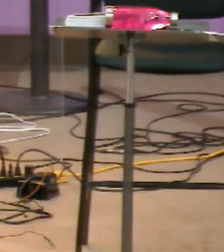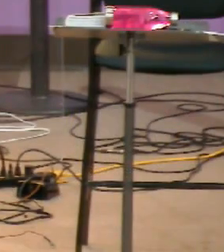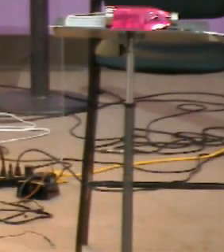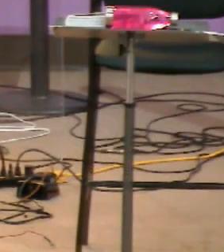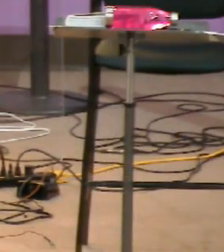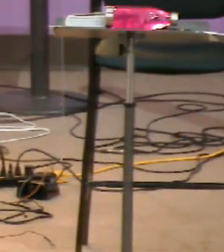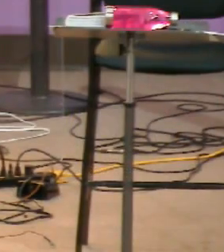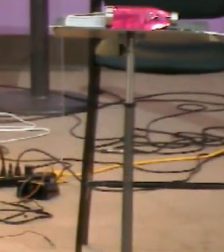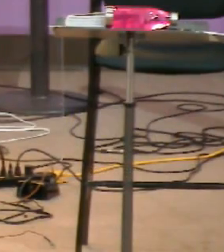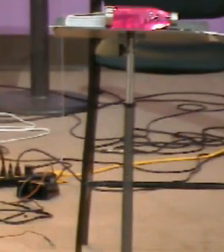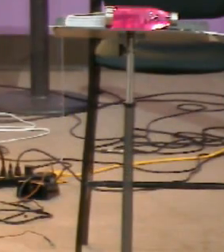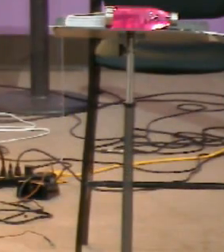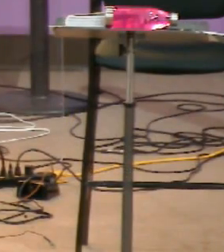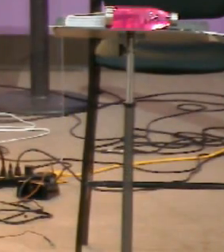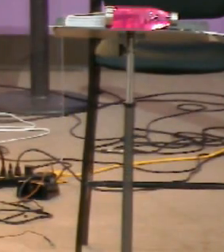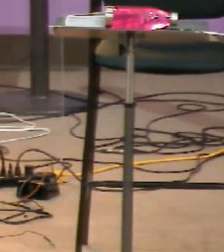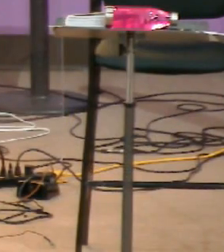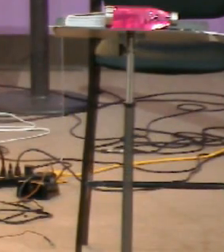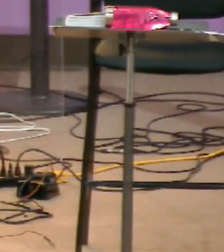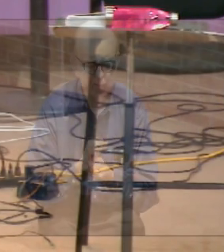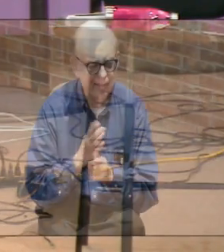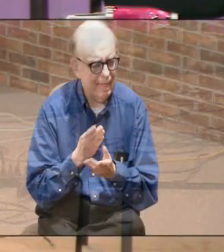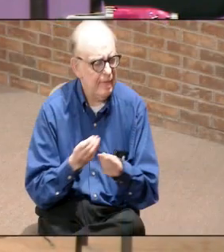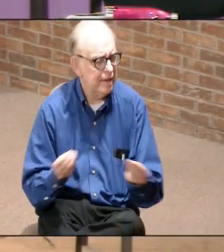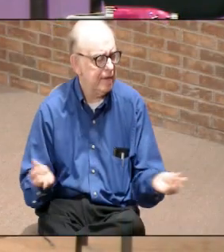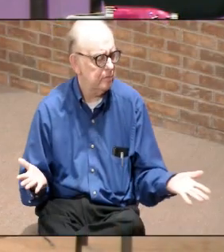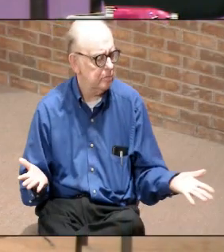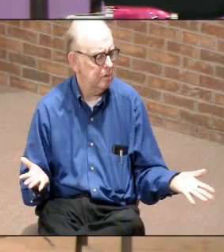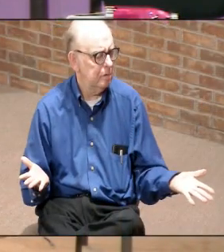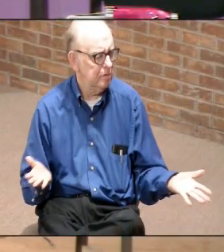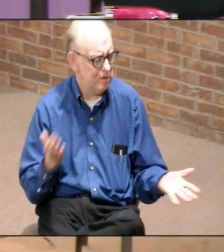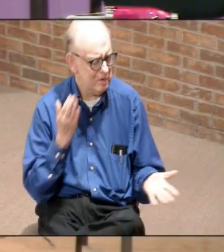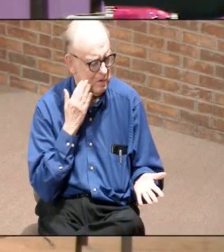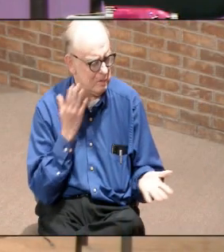amazing how God just works things out.